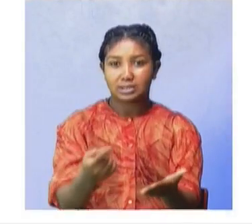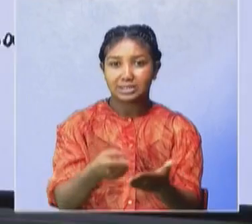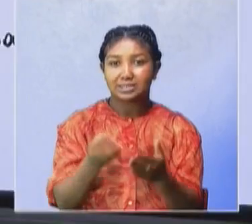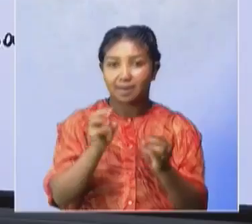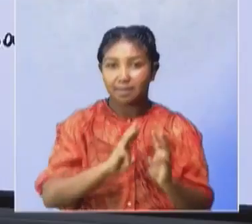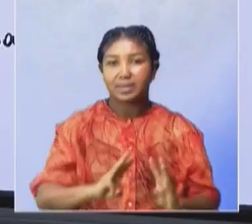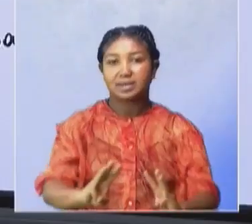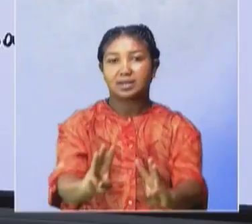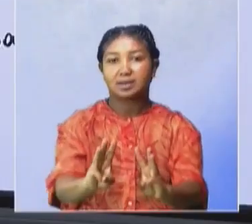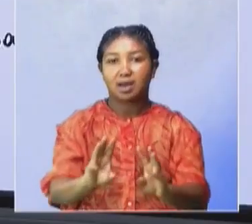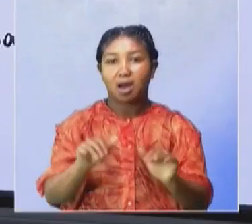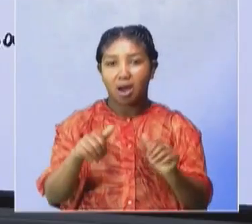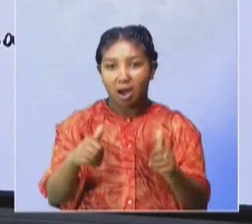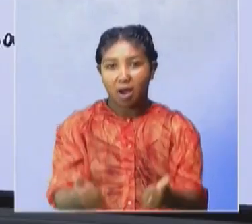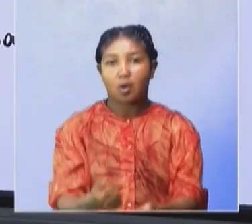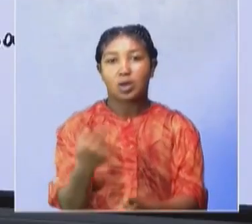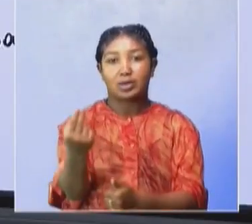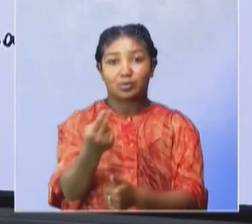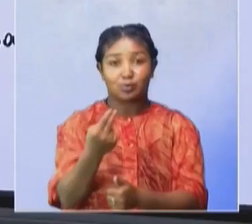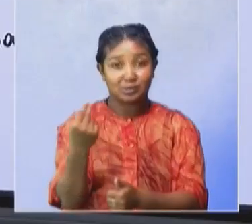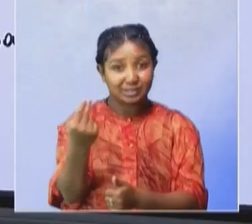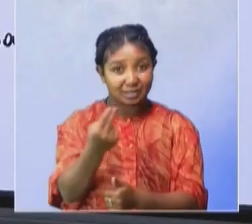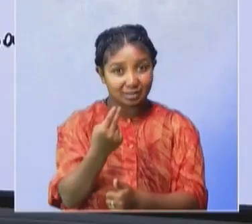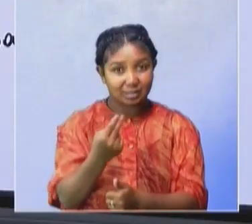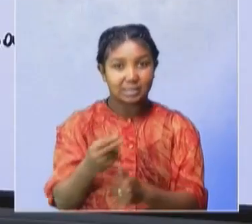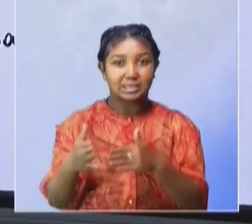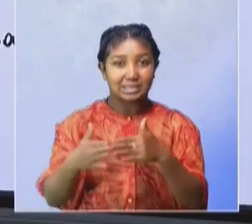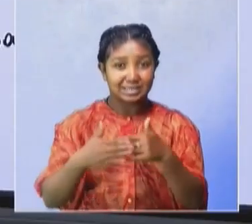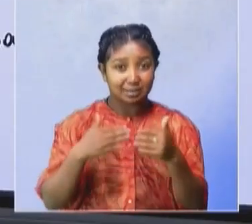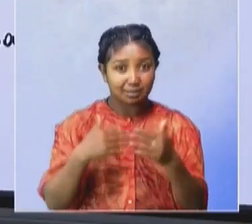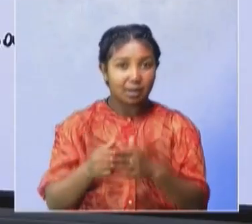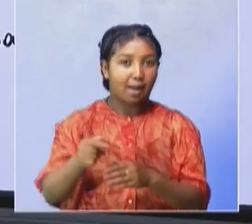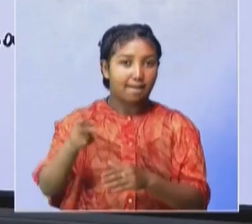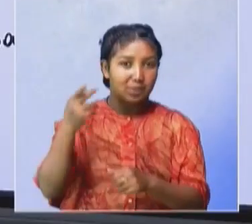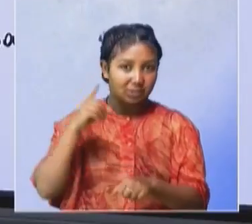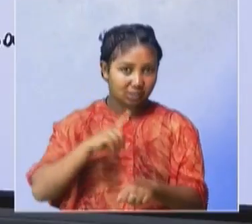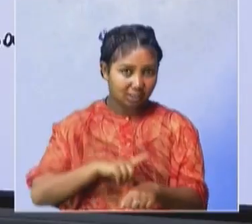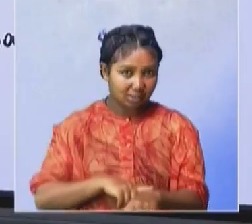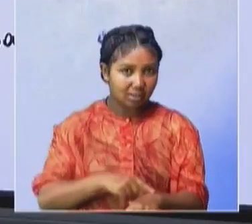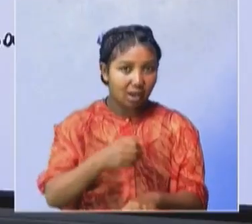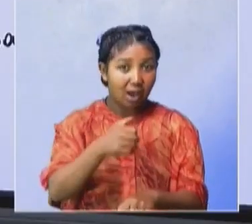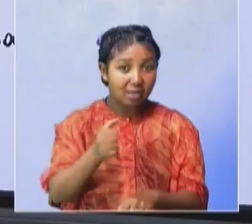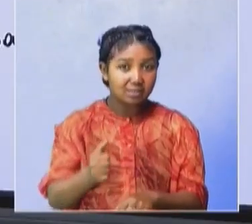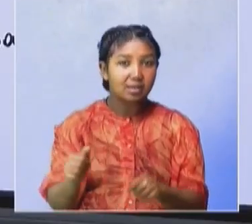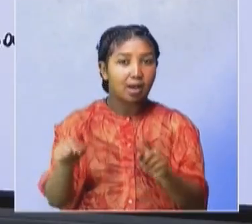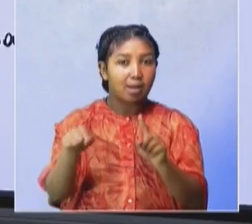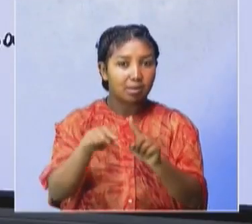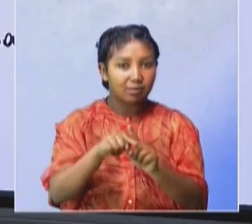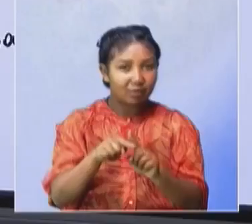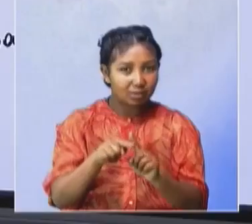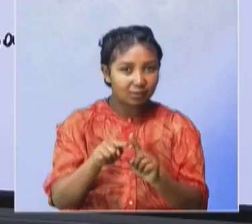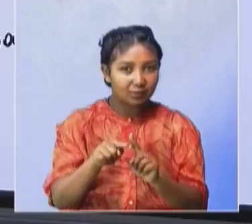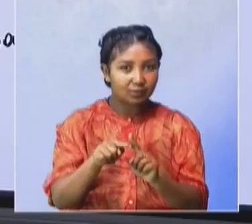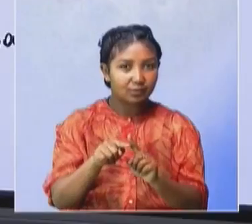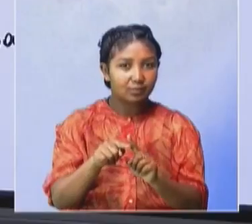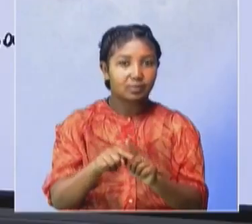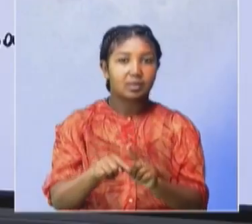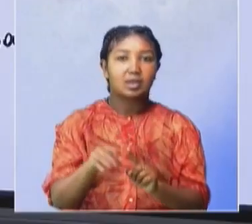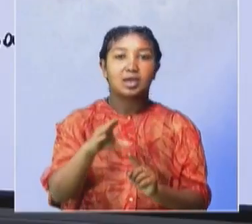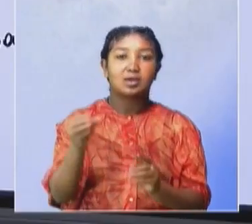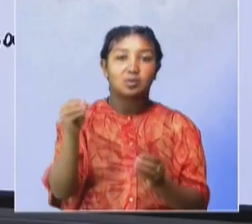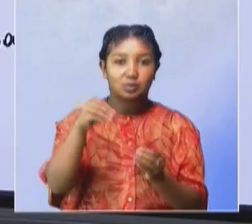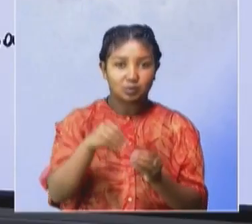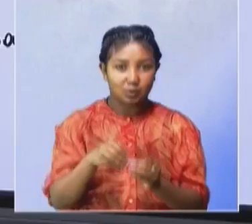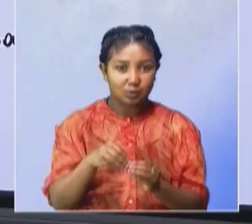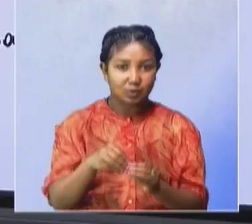This is the method how we are using simple past tense as affirmative form and